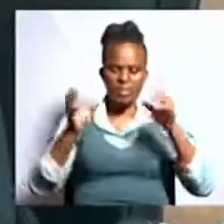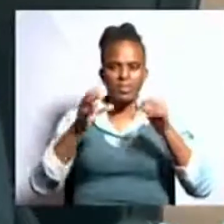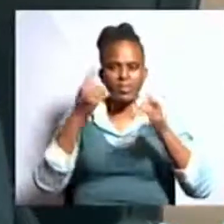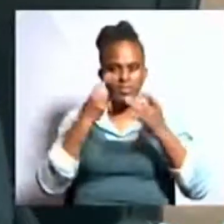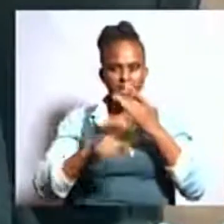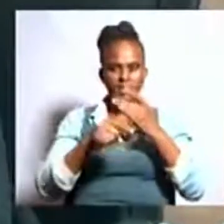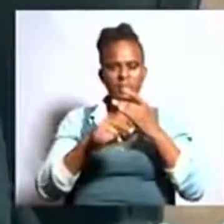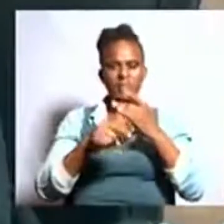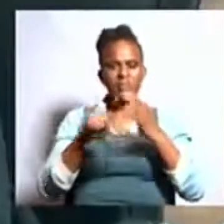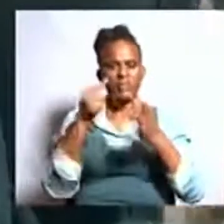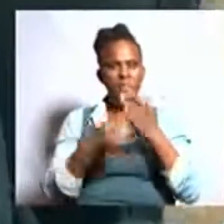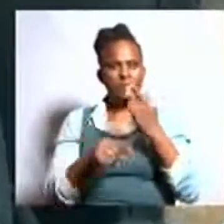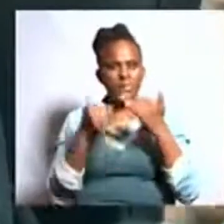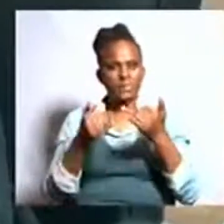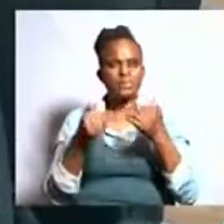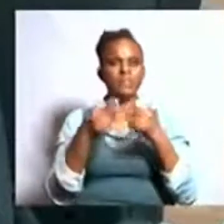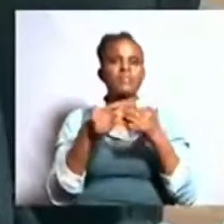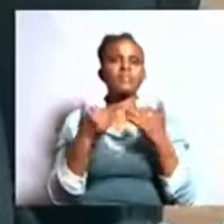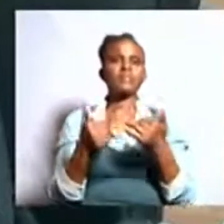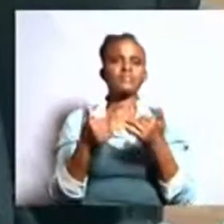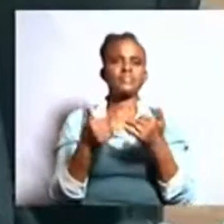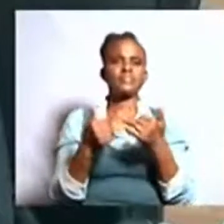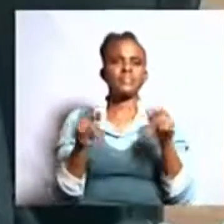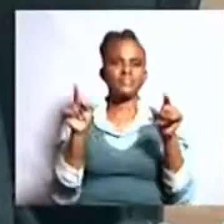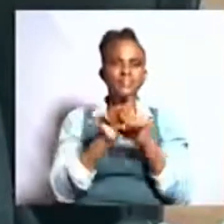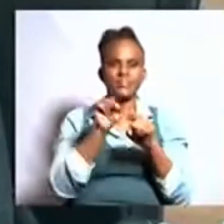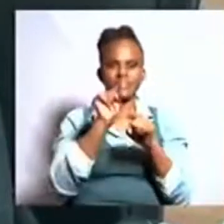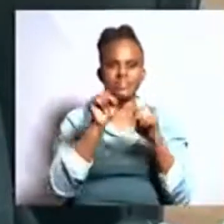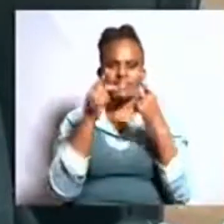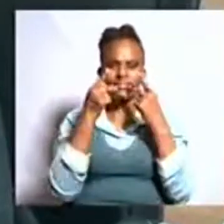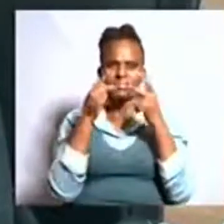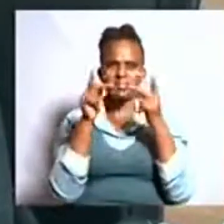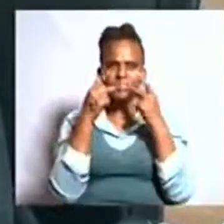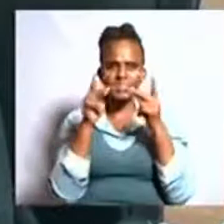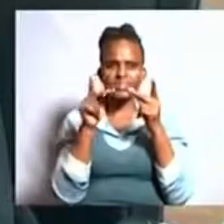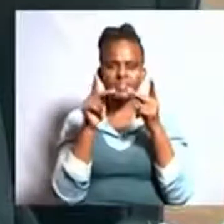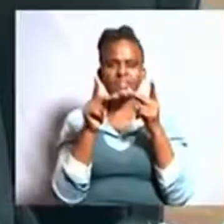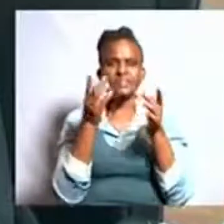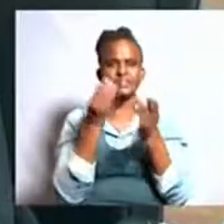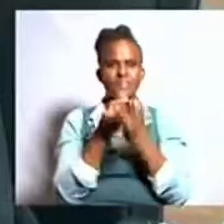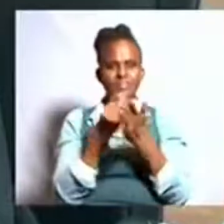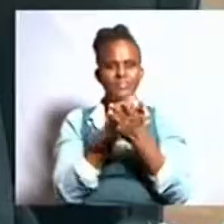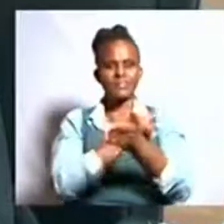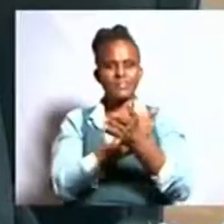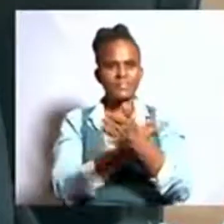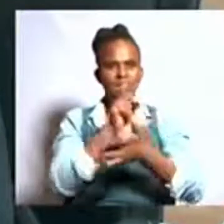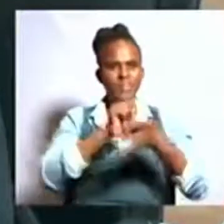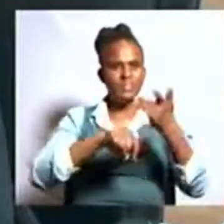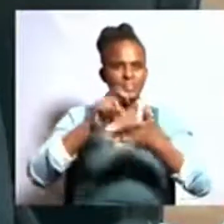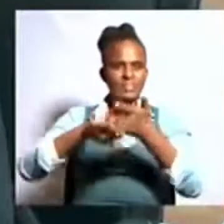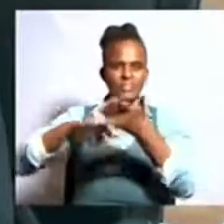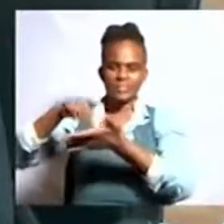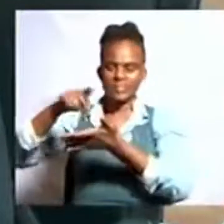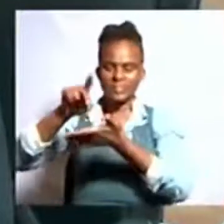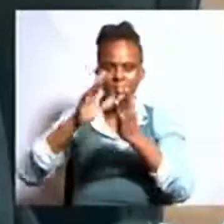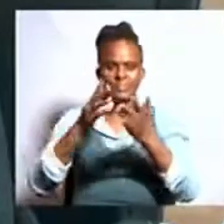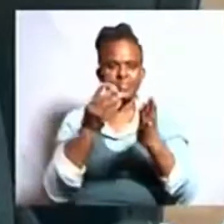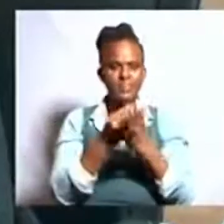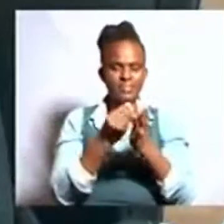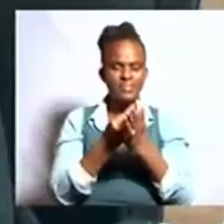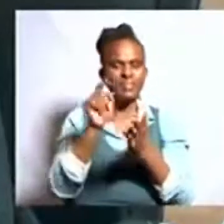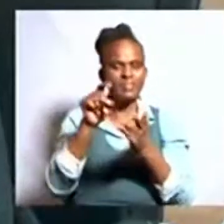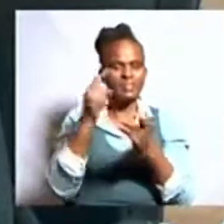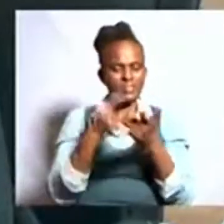practical steps are being taken, because this is public resources, this is taxpayers' money. It needs